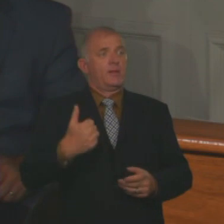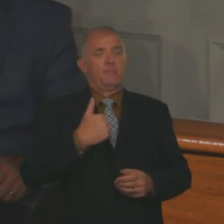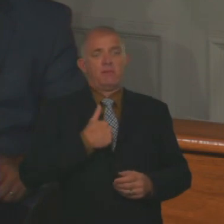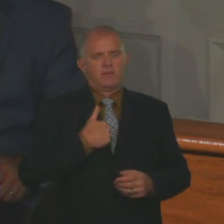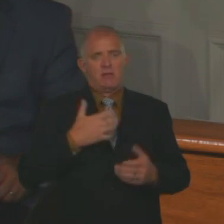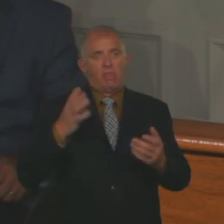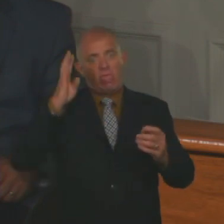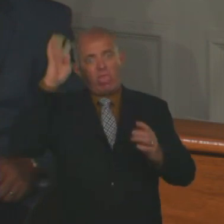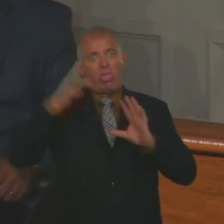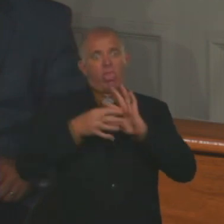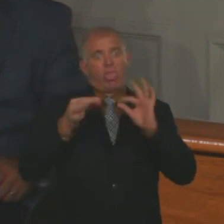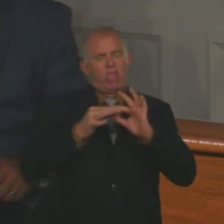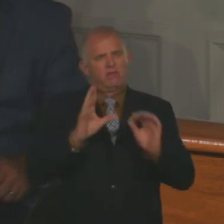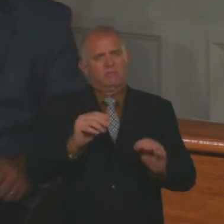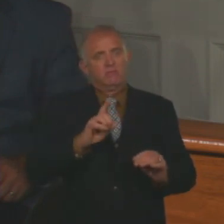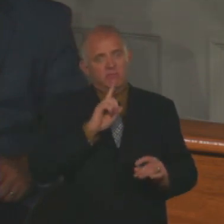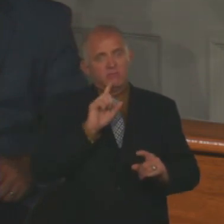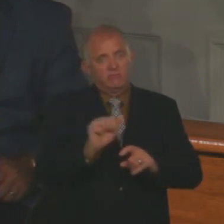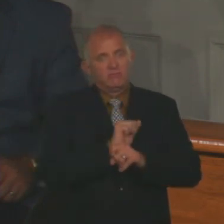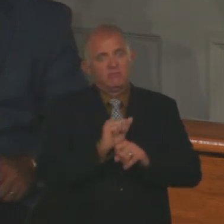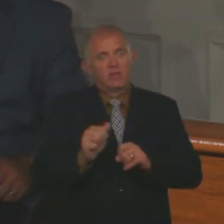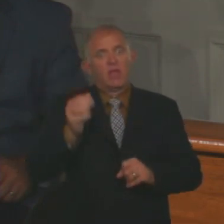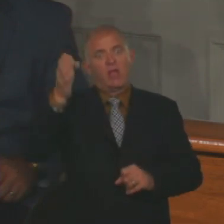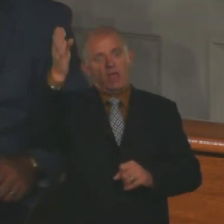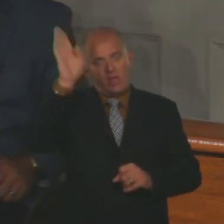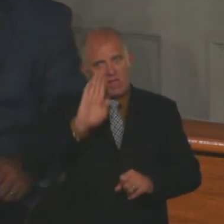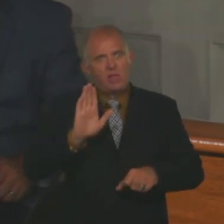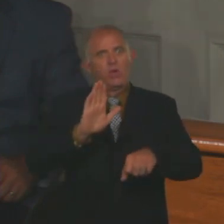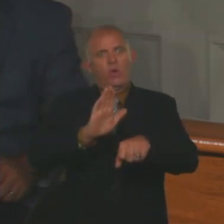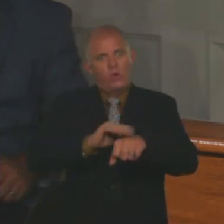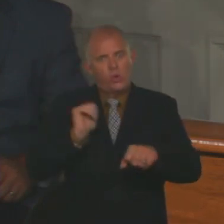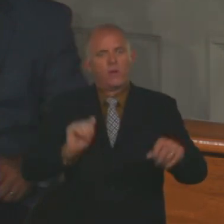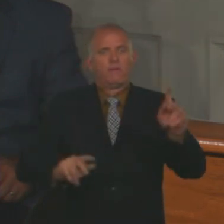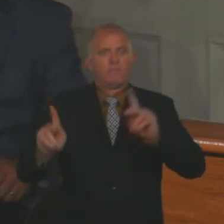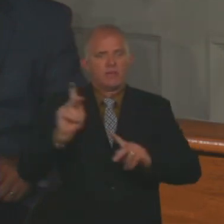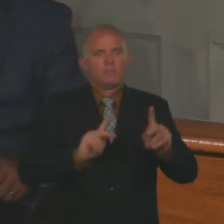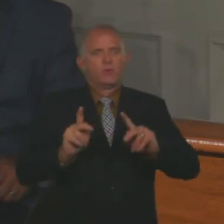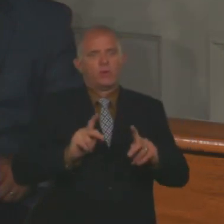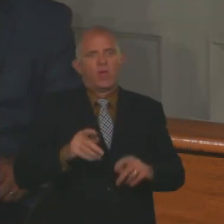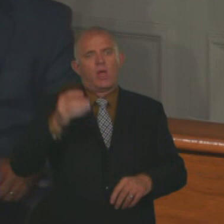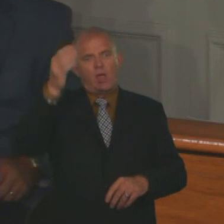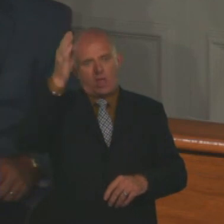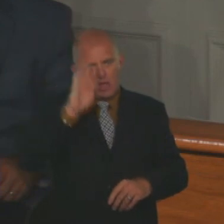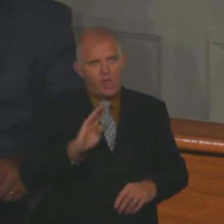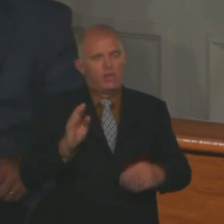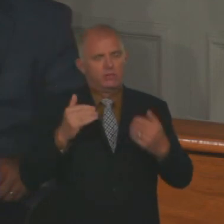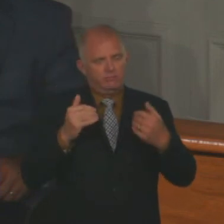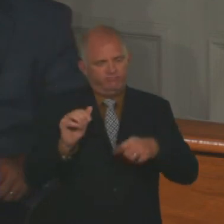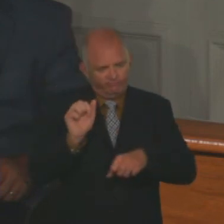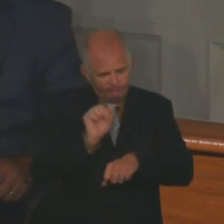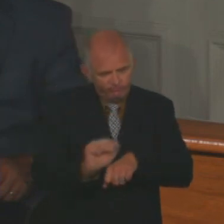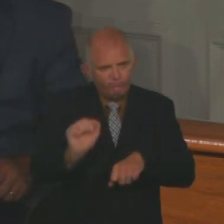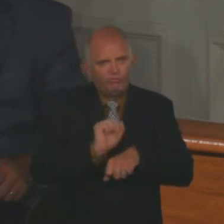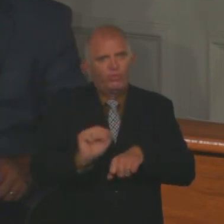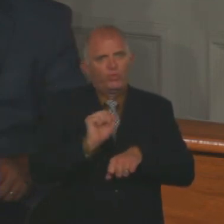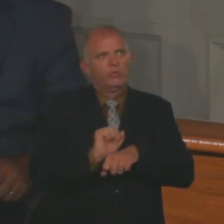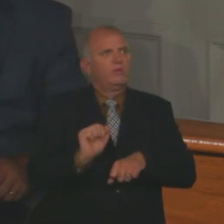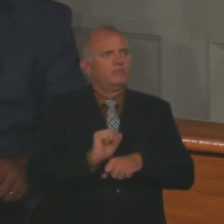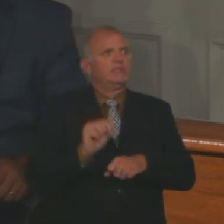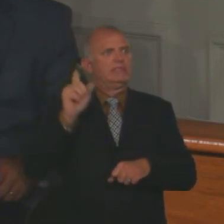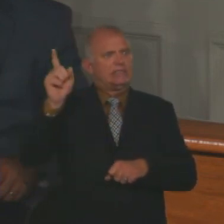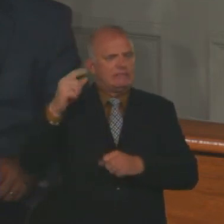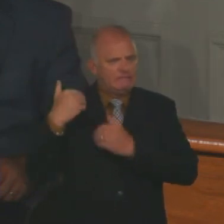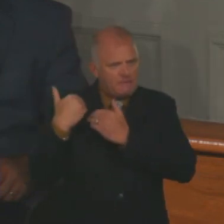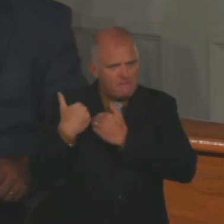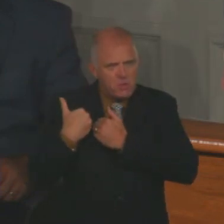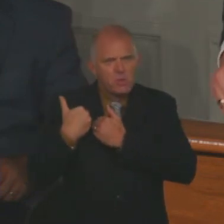I know that God calls people. God is working. And he had this same burden. The